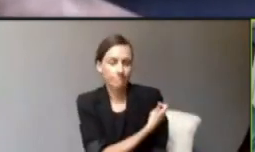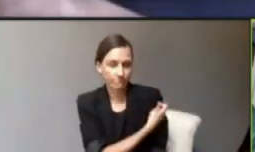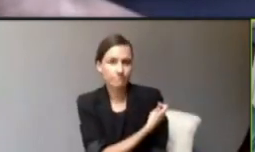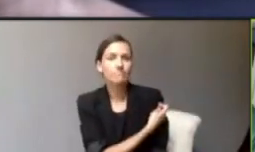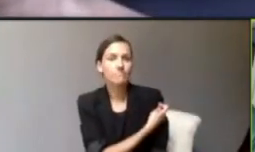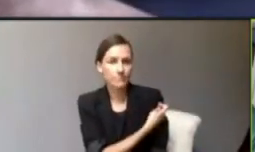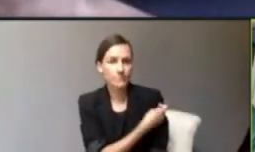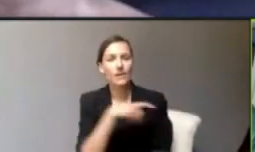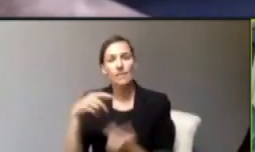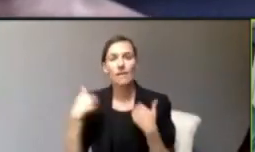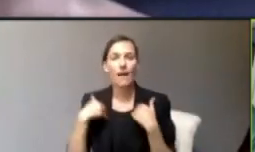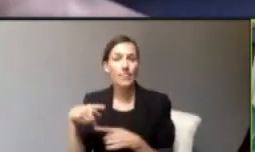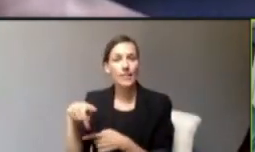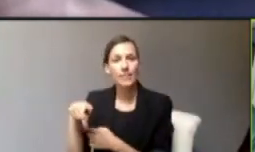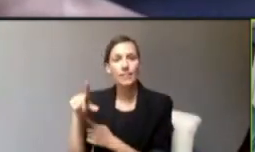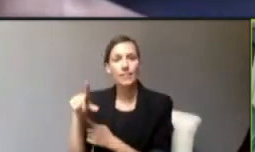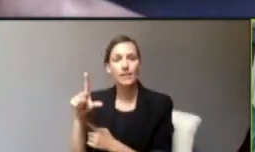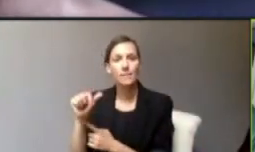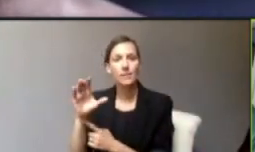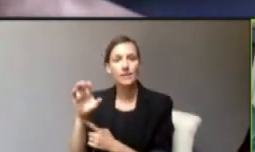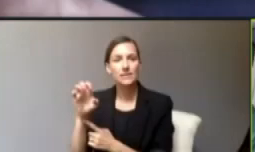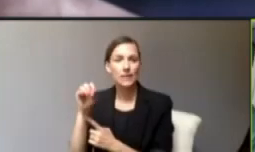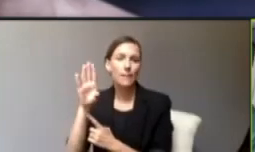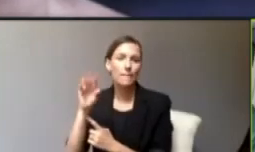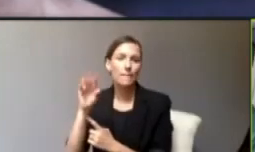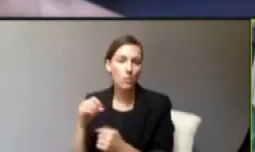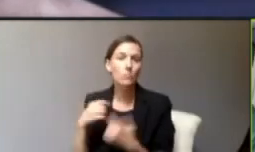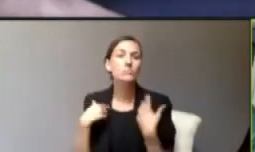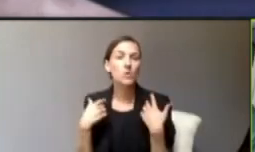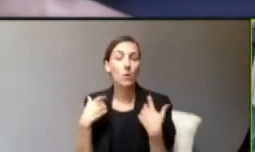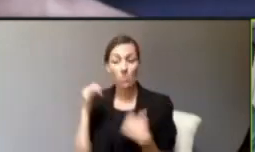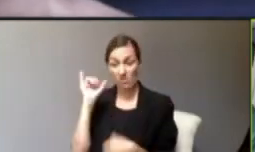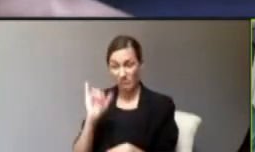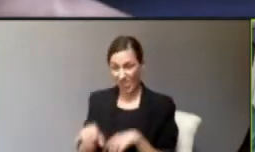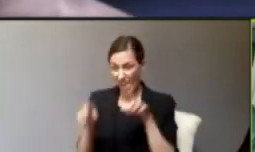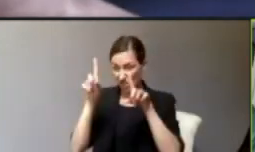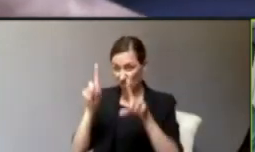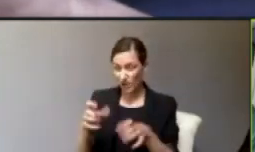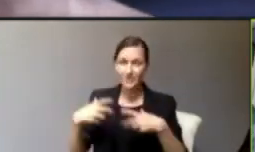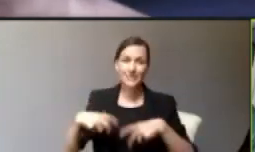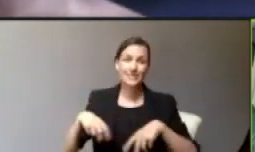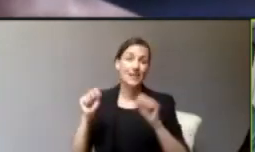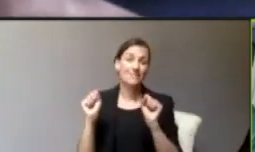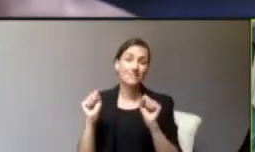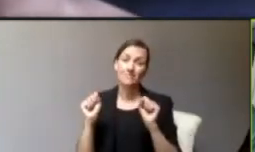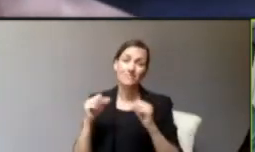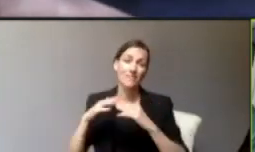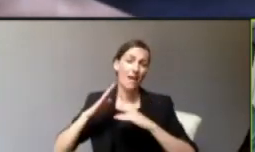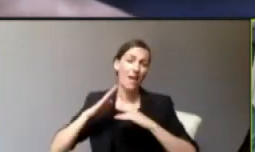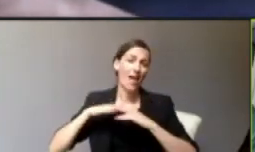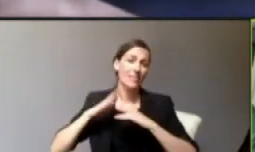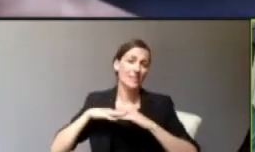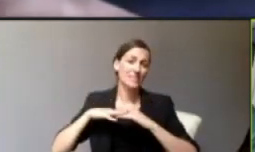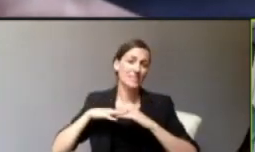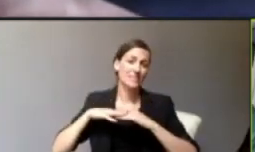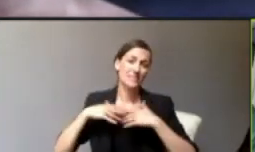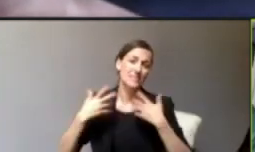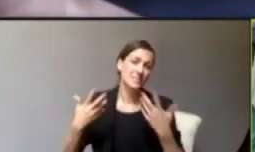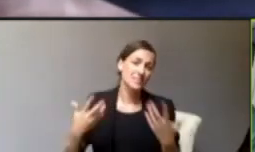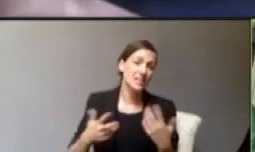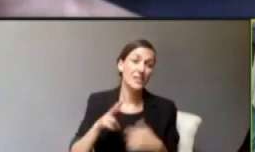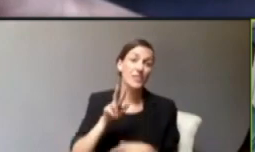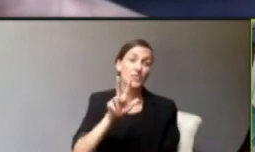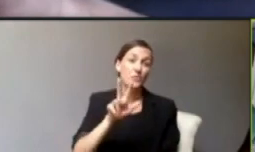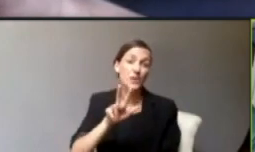trying to get protection from. And those trials take at least 3, in a rush situation, take 3 or